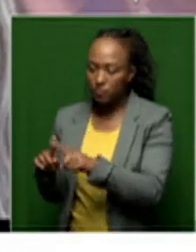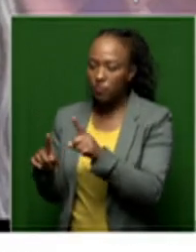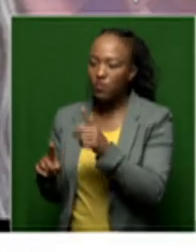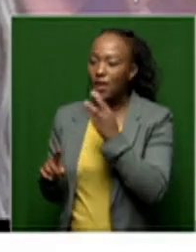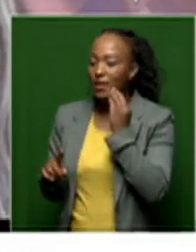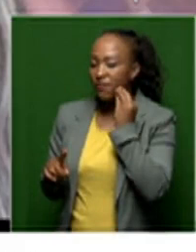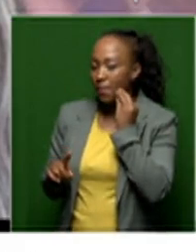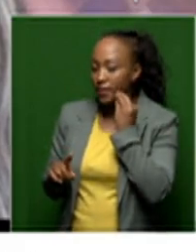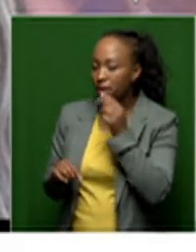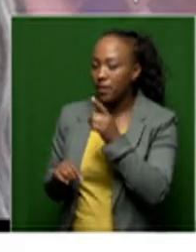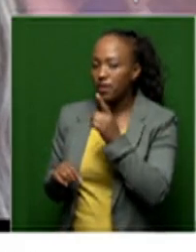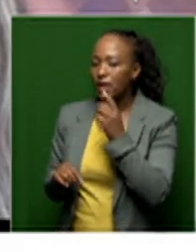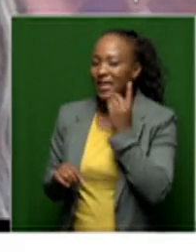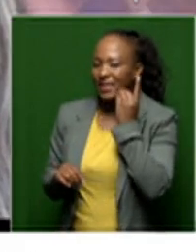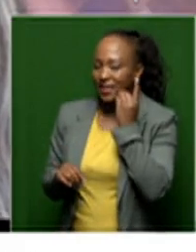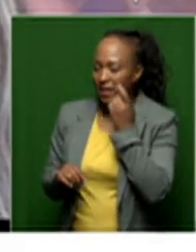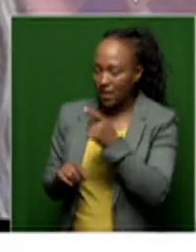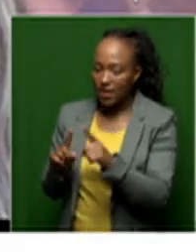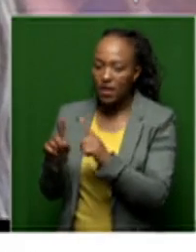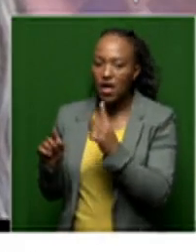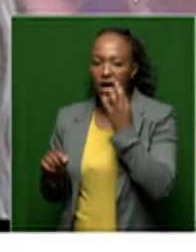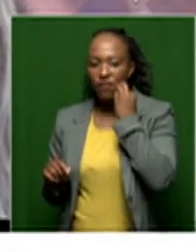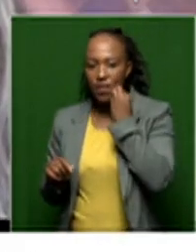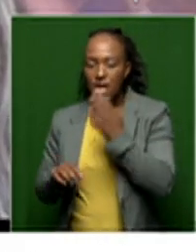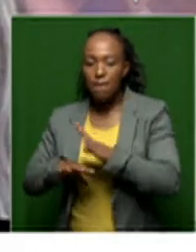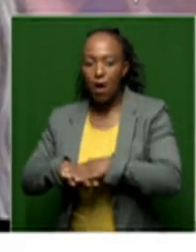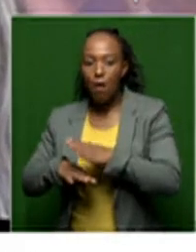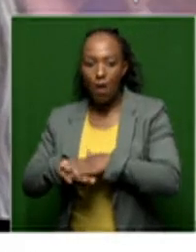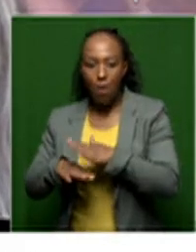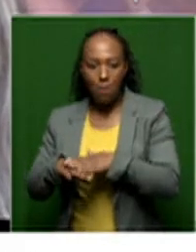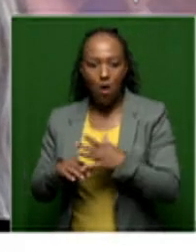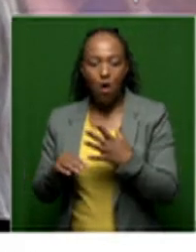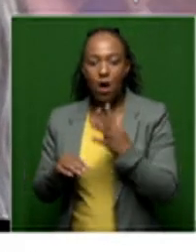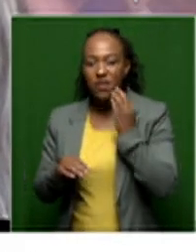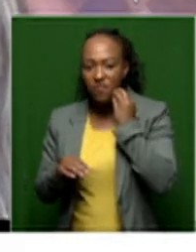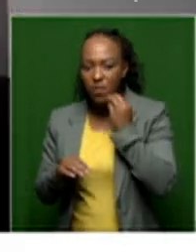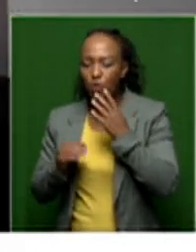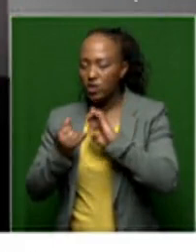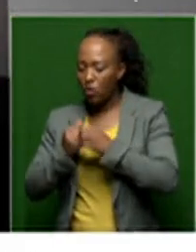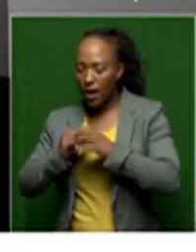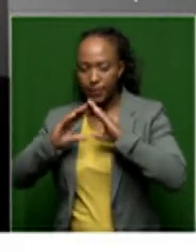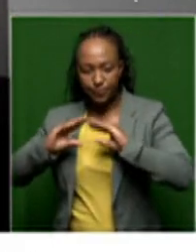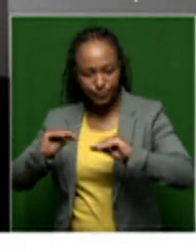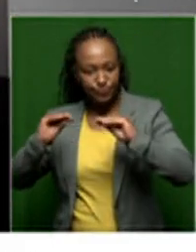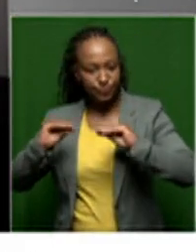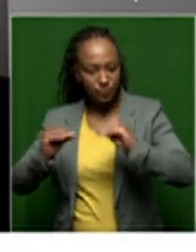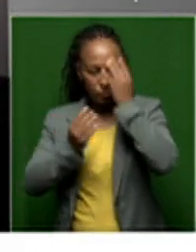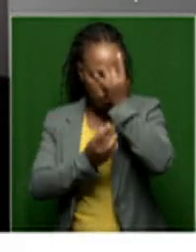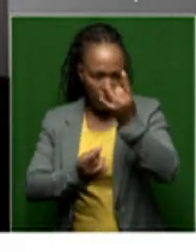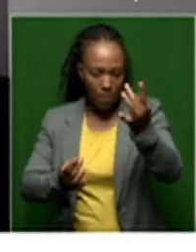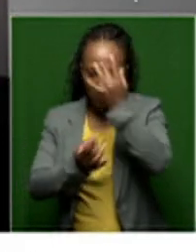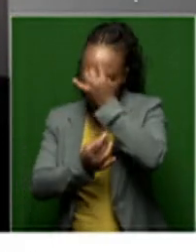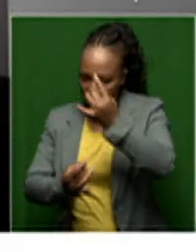data that breast cancer is just becoming more and more prevalent? We try and educate, we try and get the message out